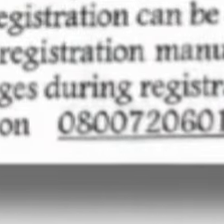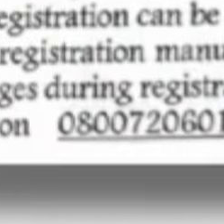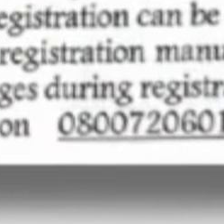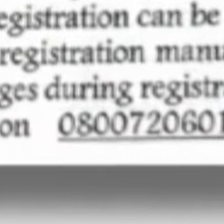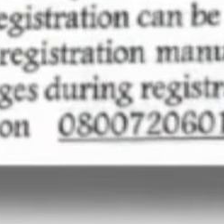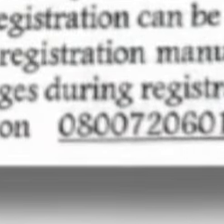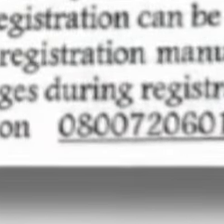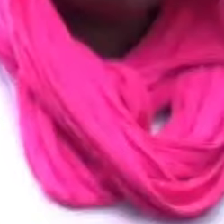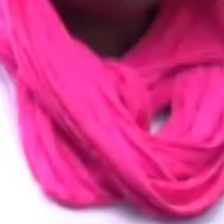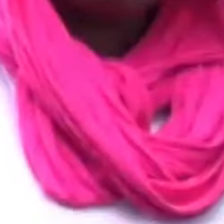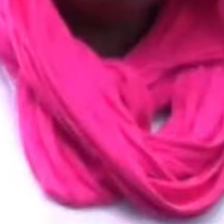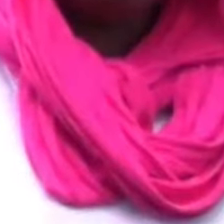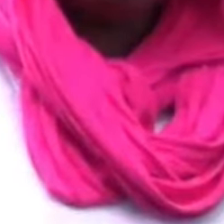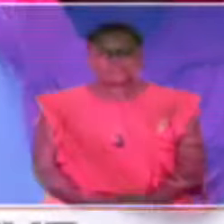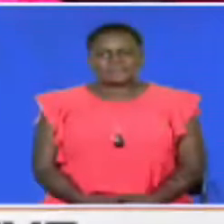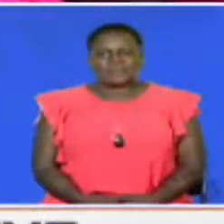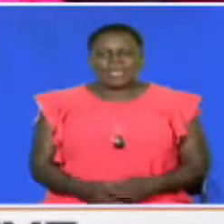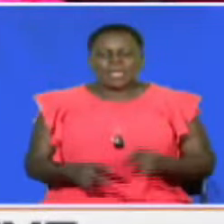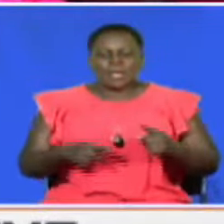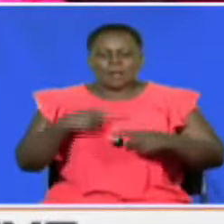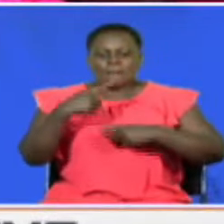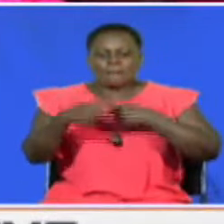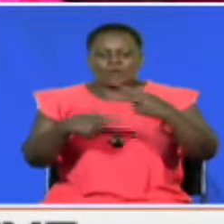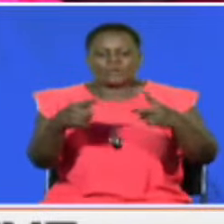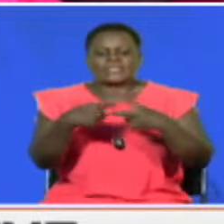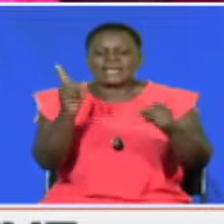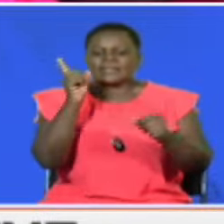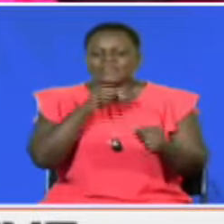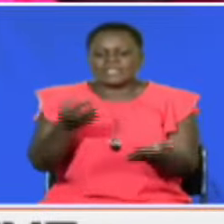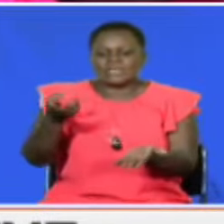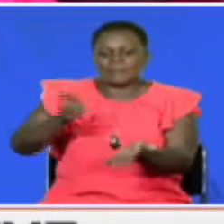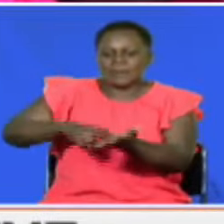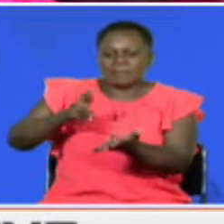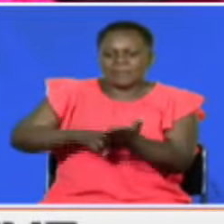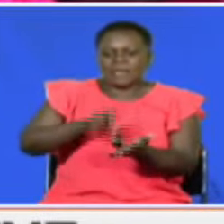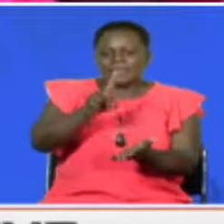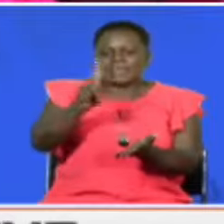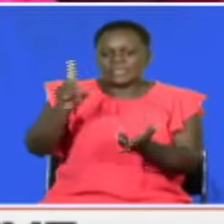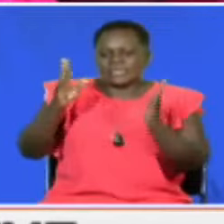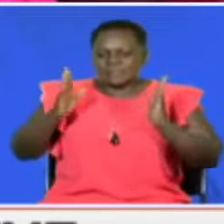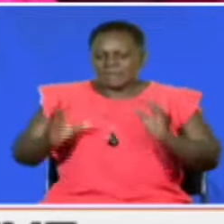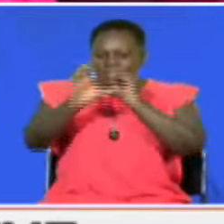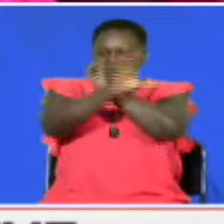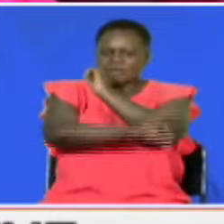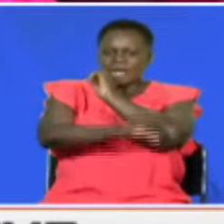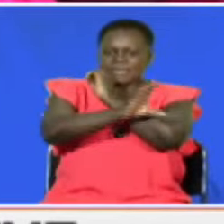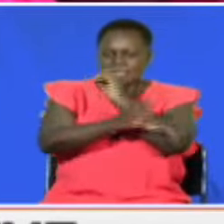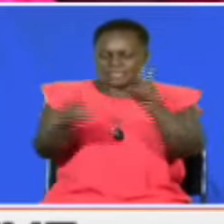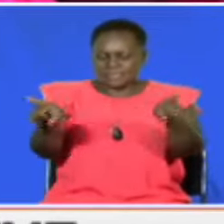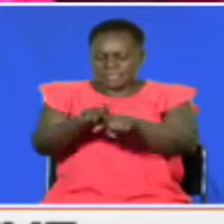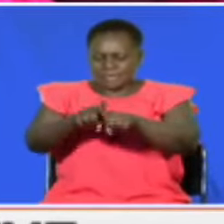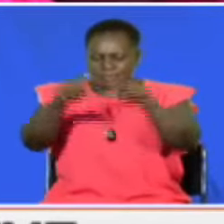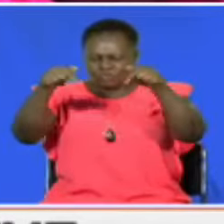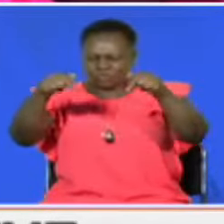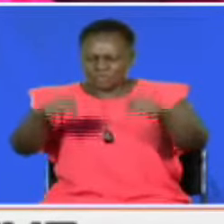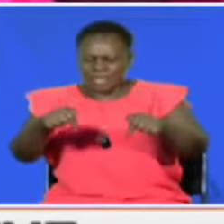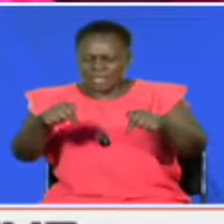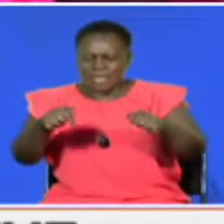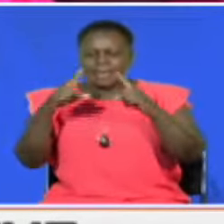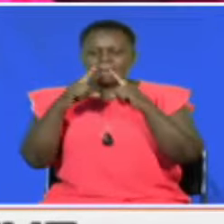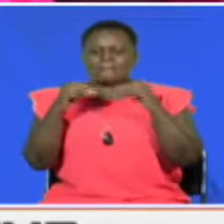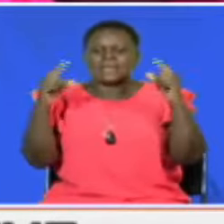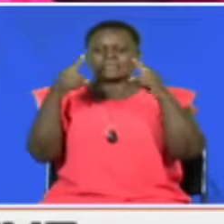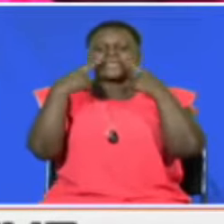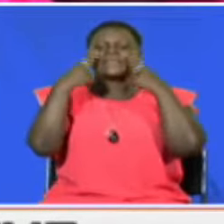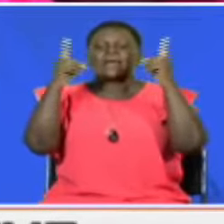Health Insurance Fund. We are in the process of registration. Everybody in the country, and as of today, as the message has